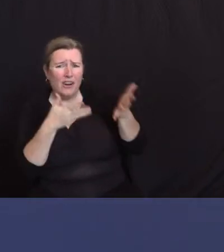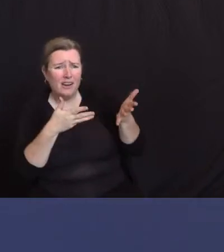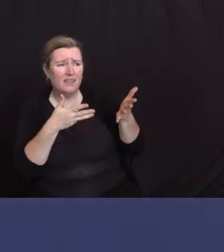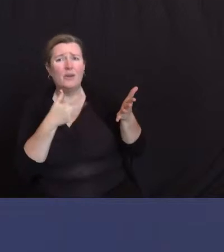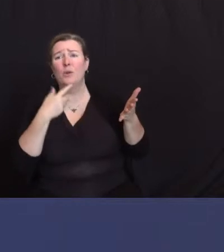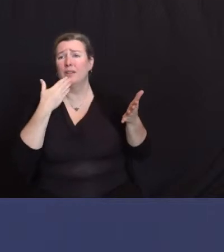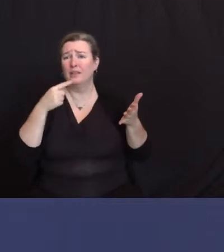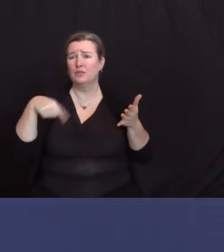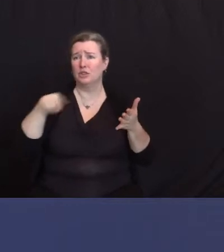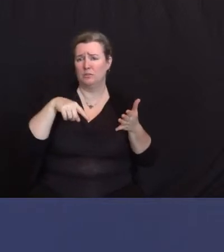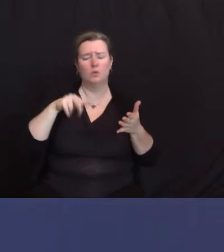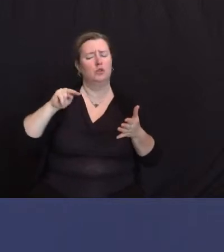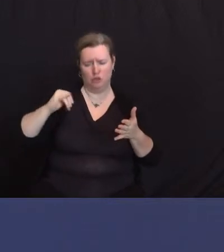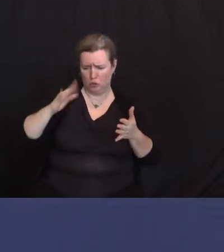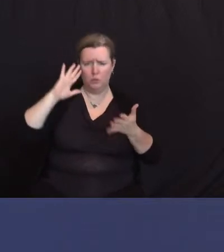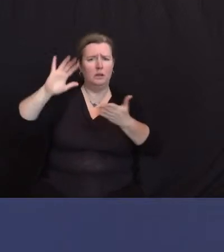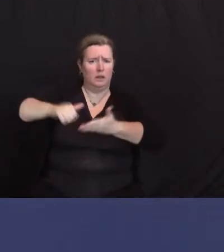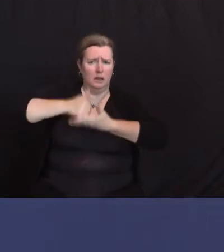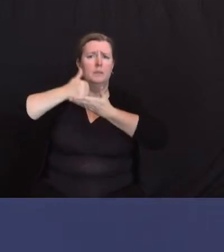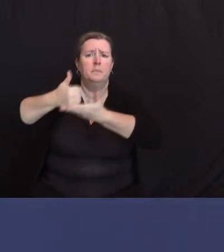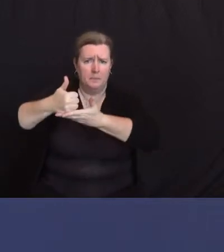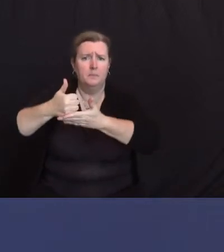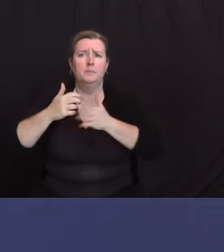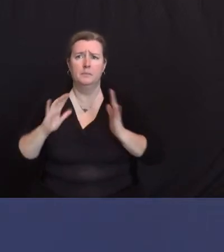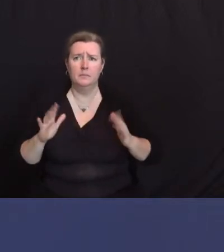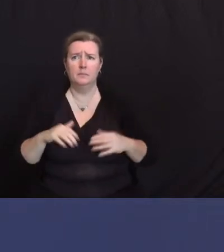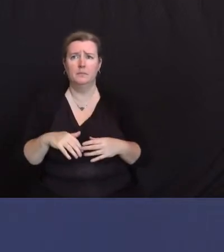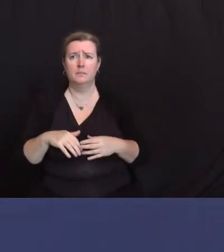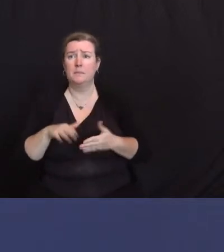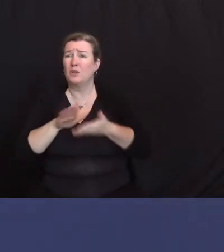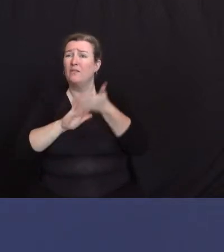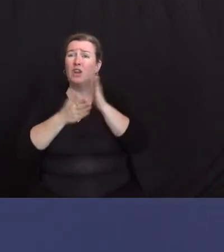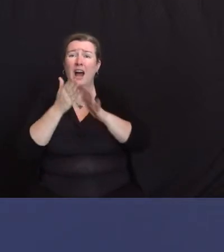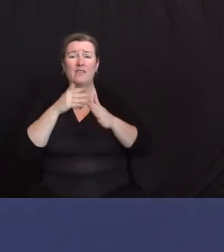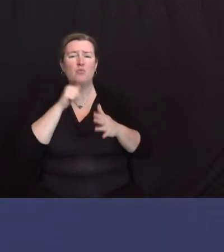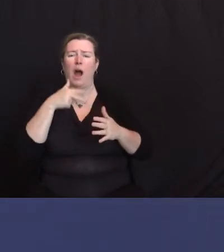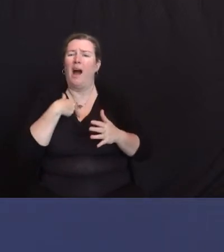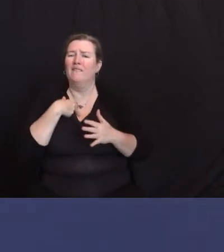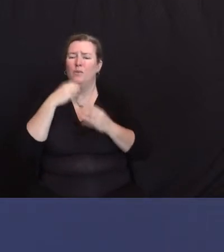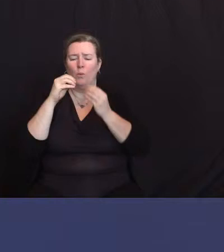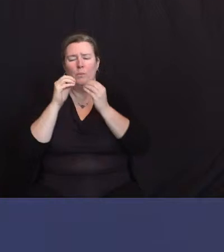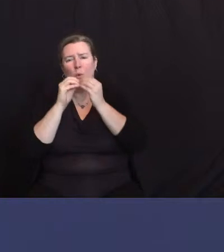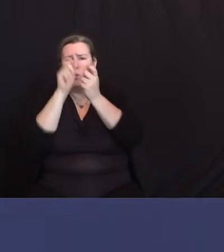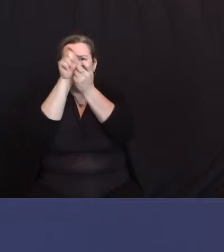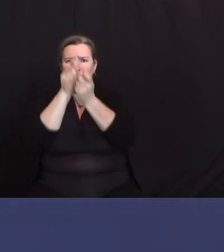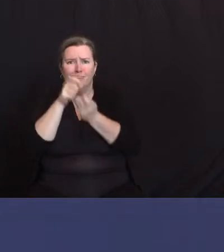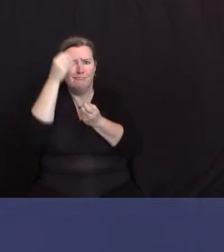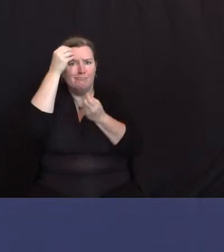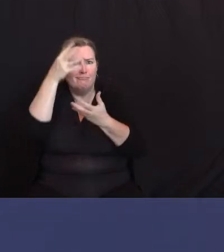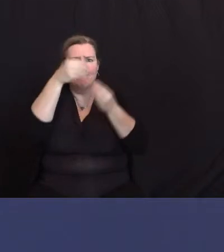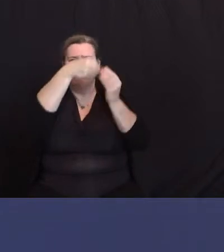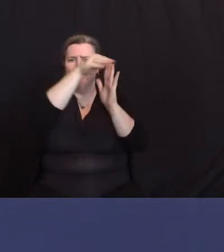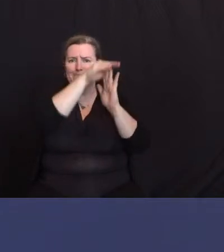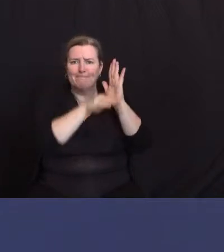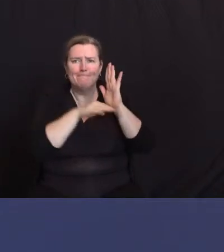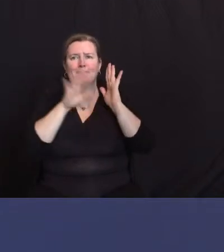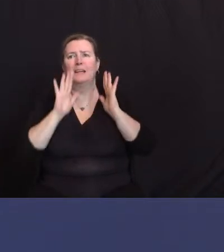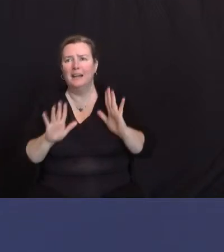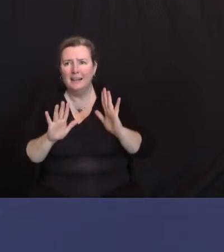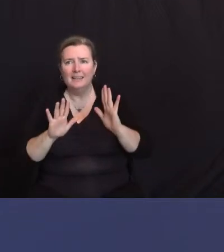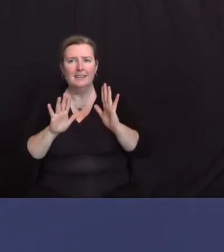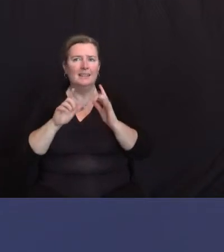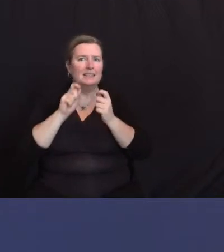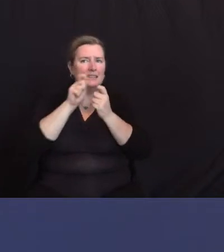its part. And again, forgive me, the details are going to be evolving. The feds are really running this. This is principally